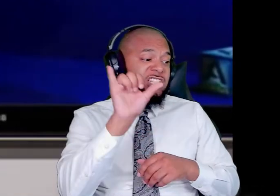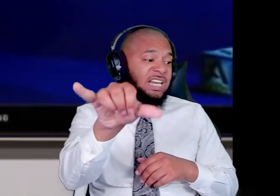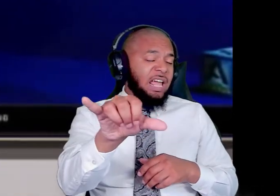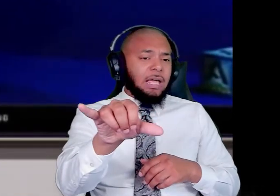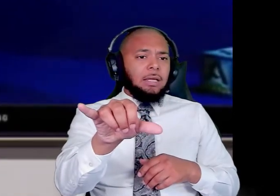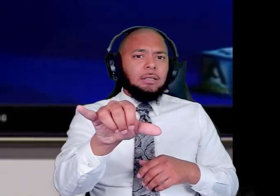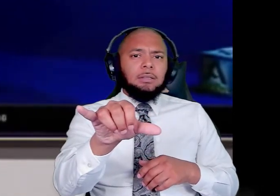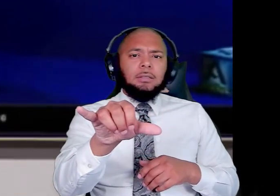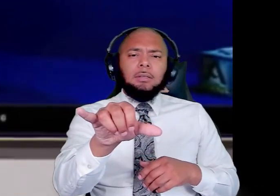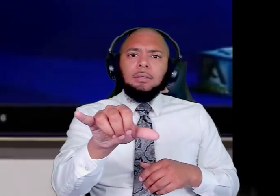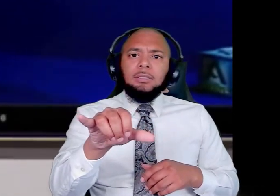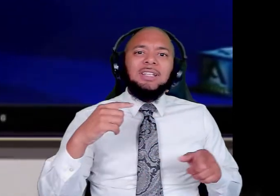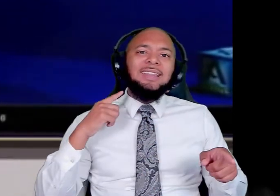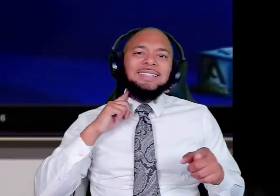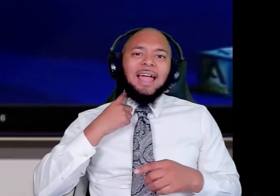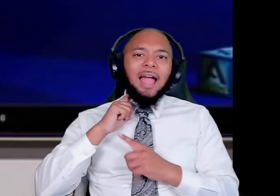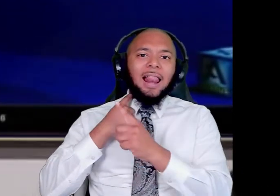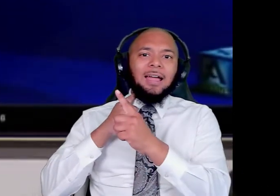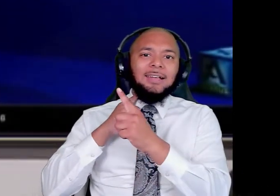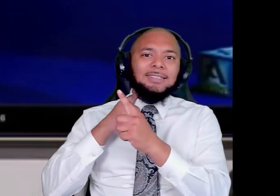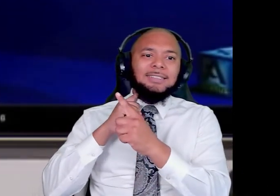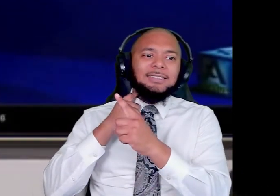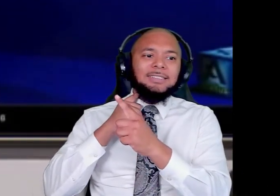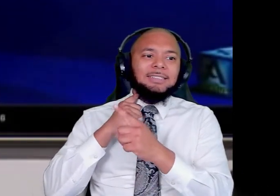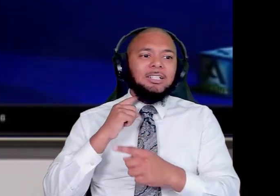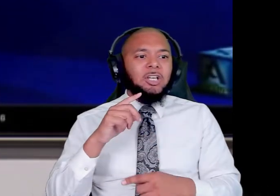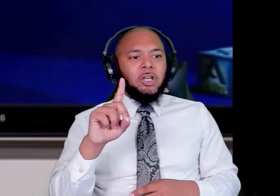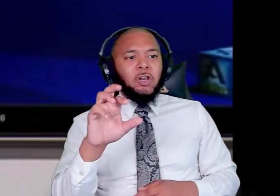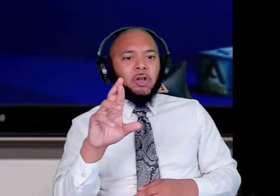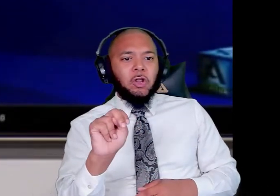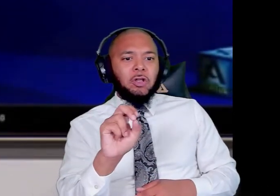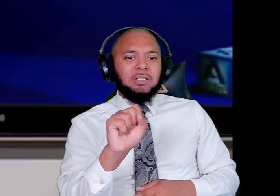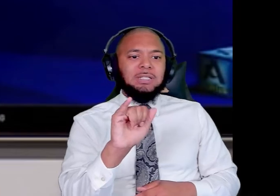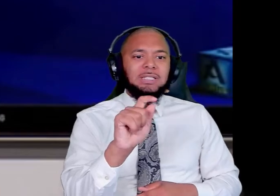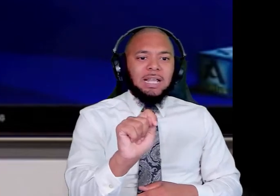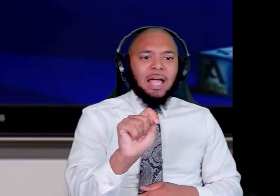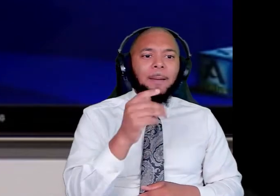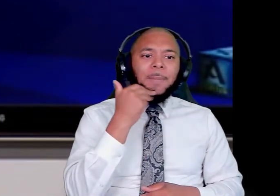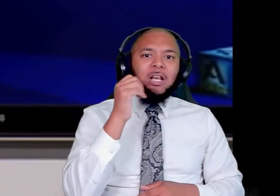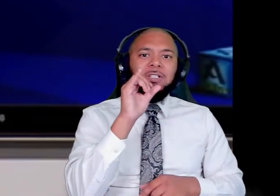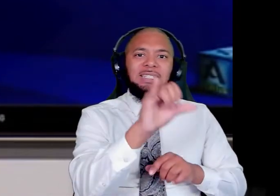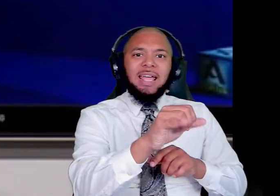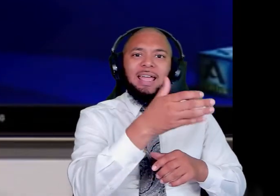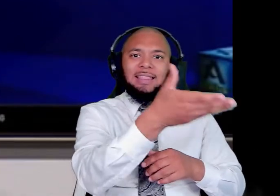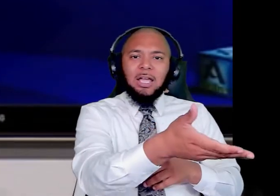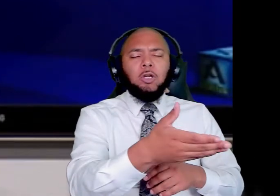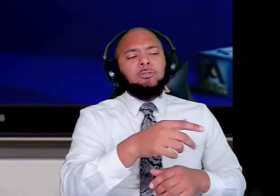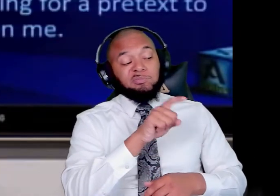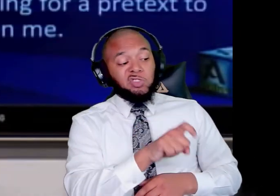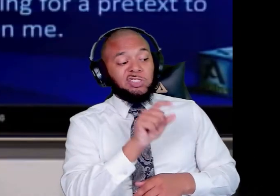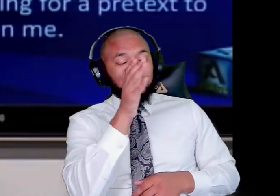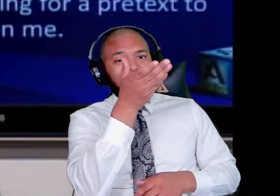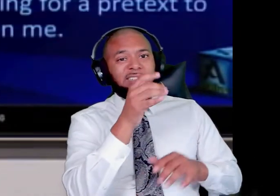have an example of dialect now, don't we? And it gives us a picture of Brown, what he's like.